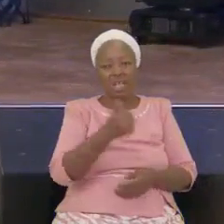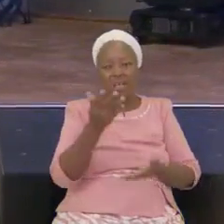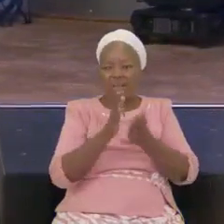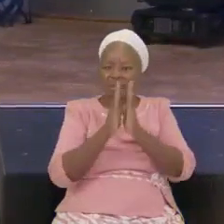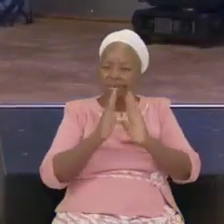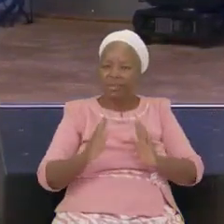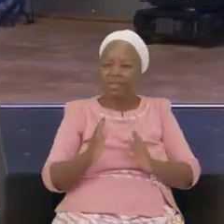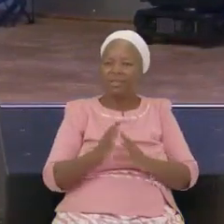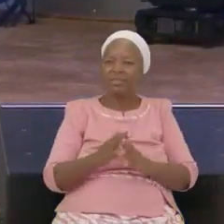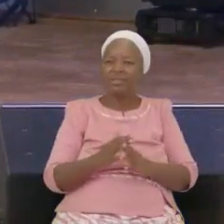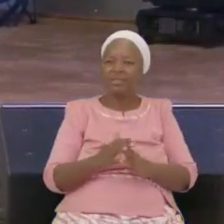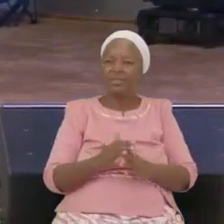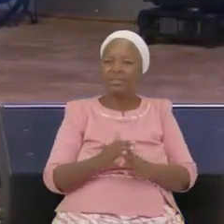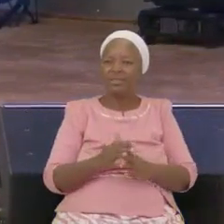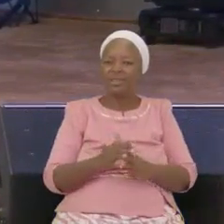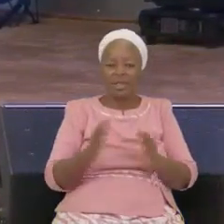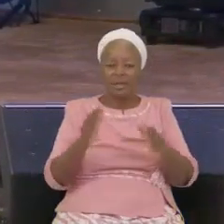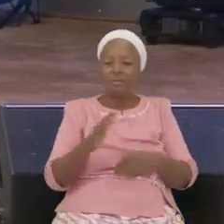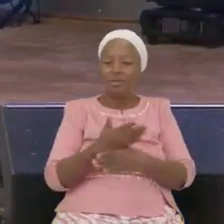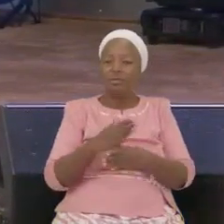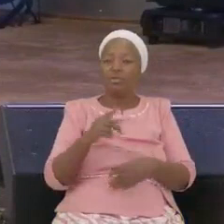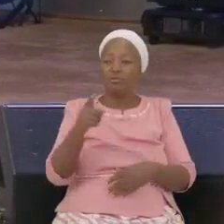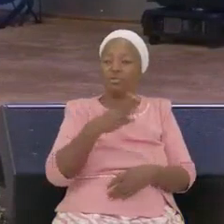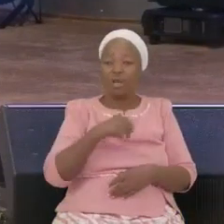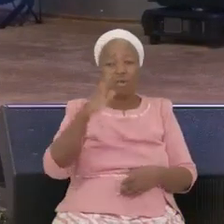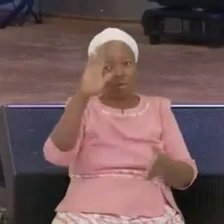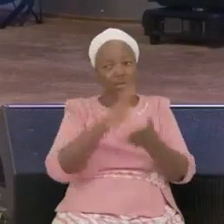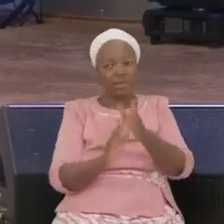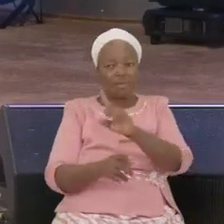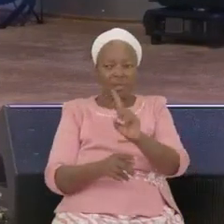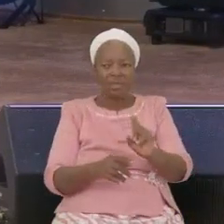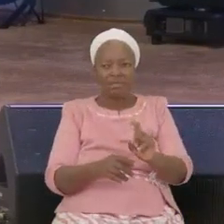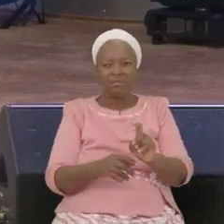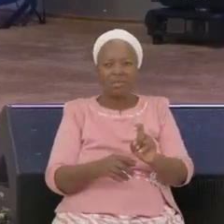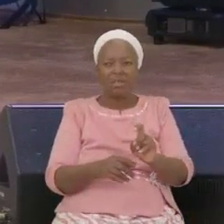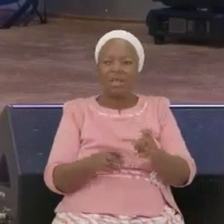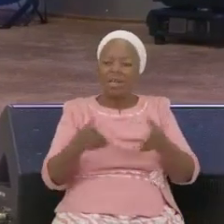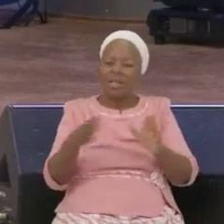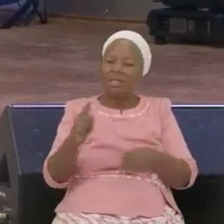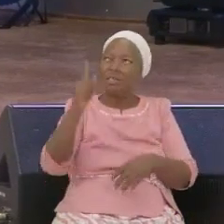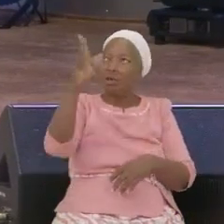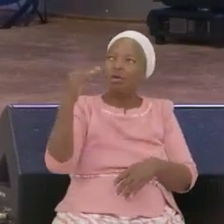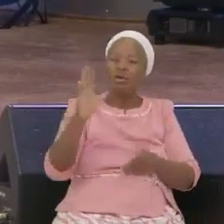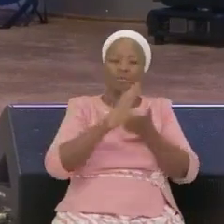peace between you and your husband? Is the God of peace?